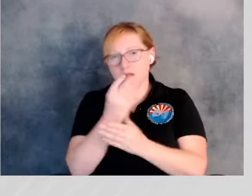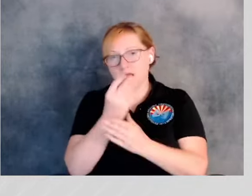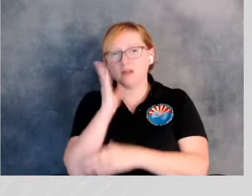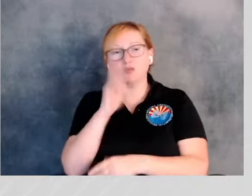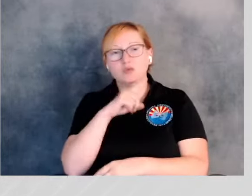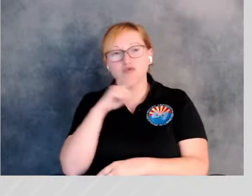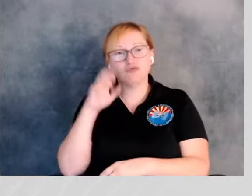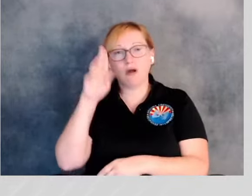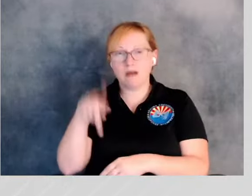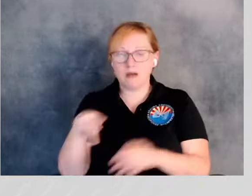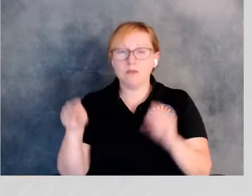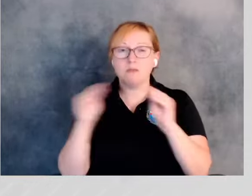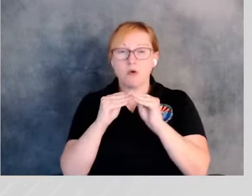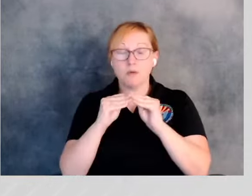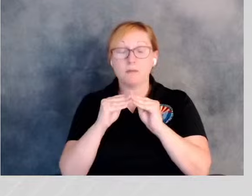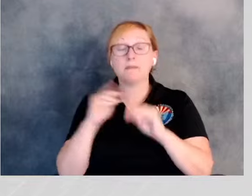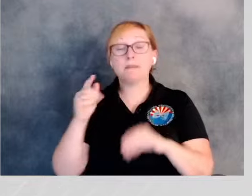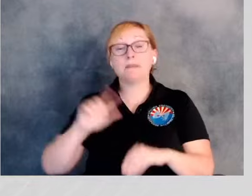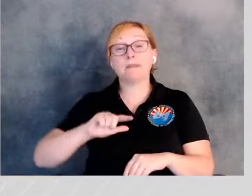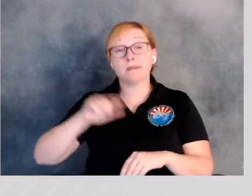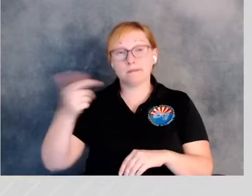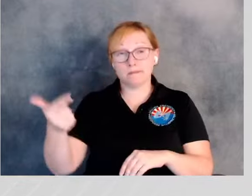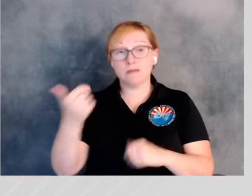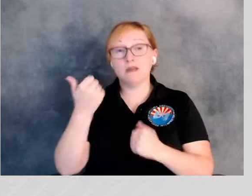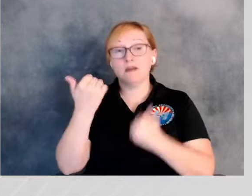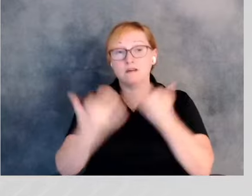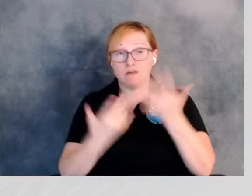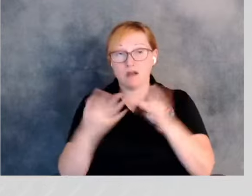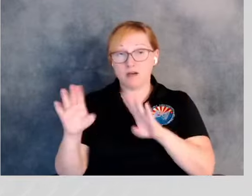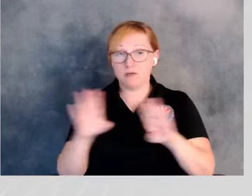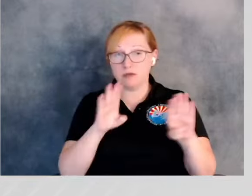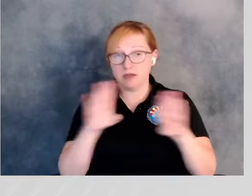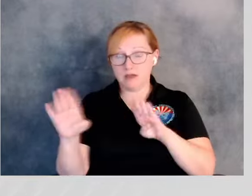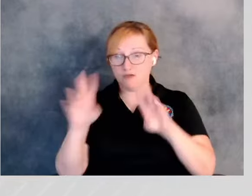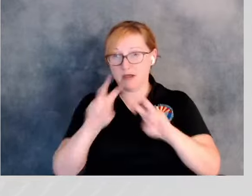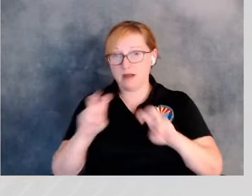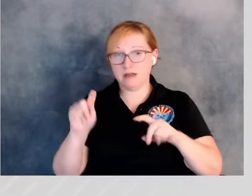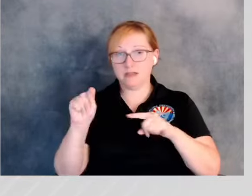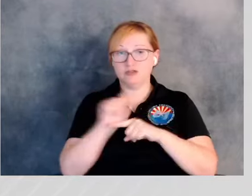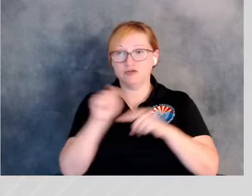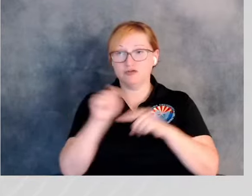I'll introduce the fire behavior analyst trainee, Lee Helgeson.